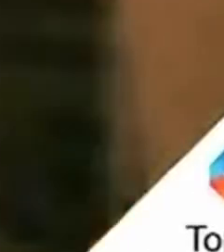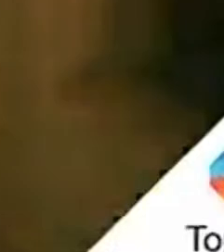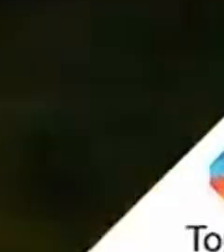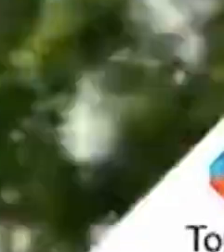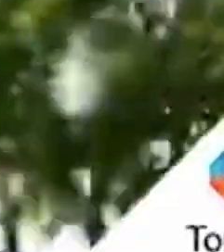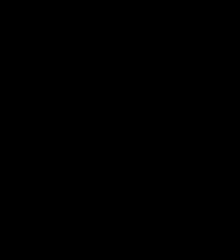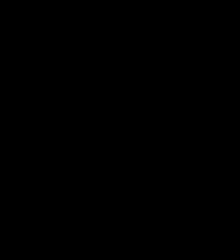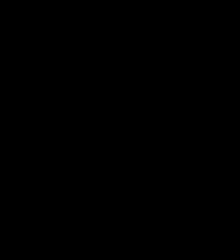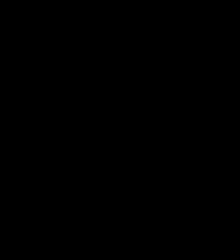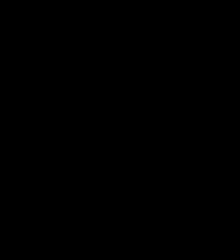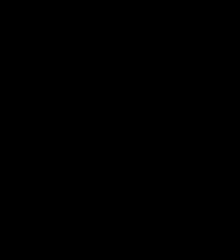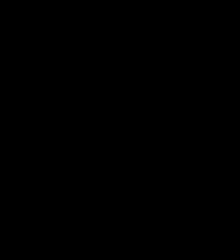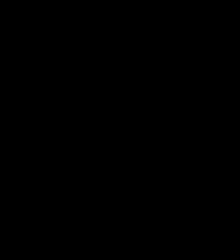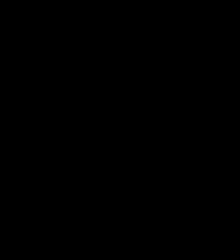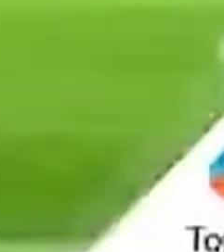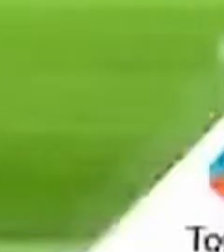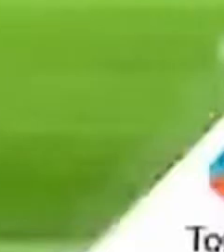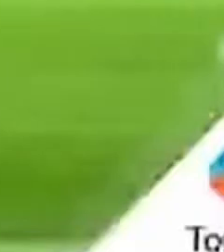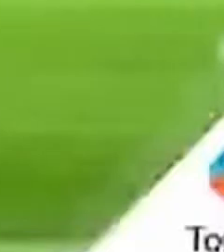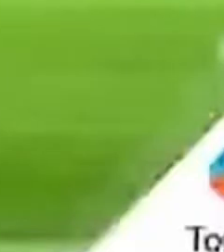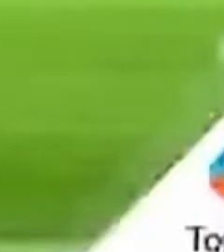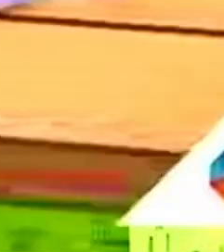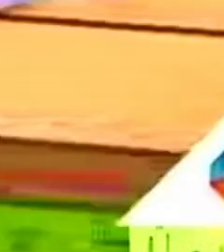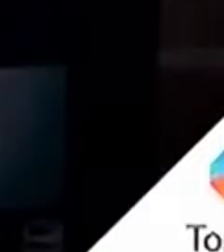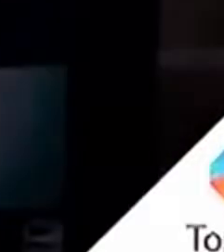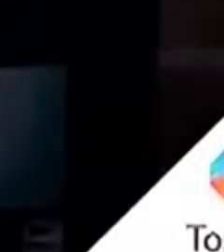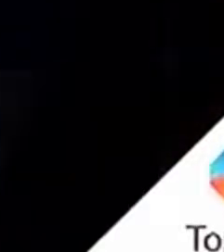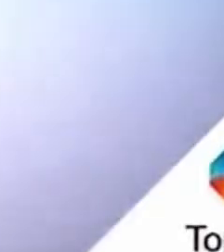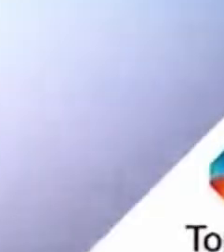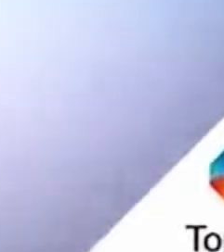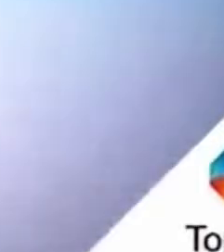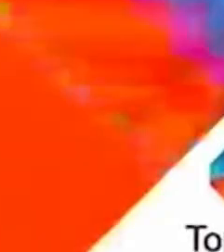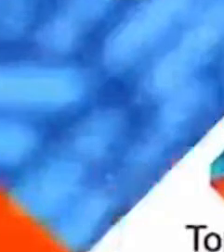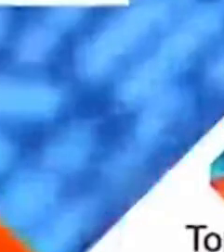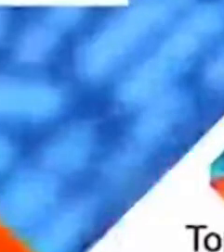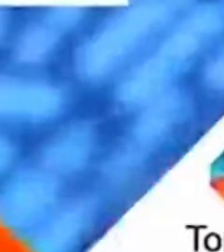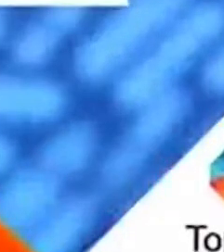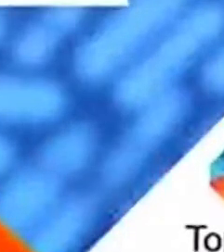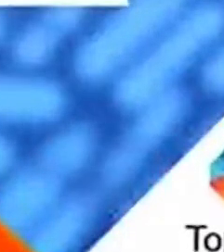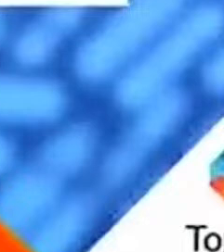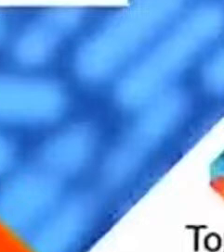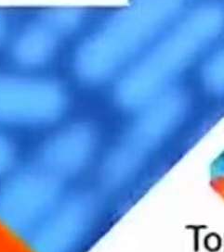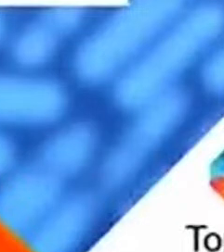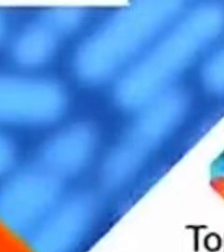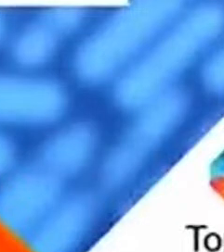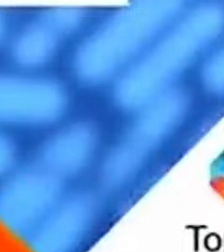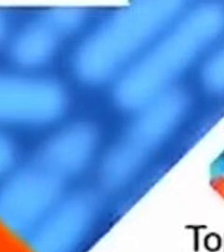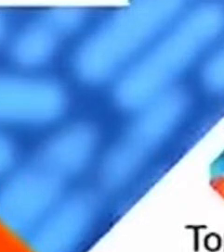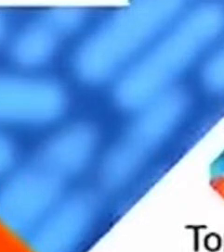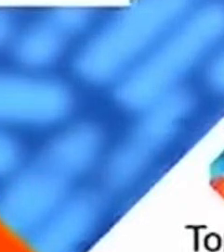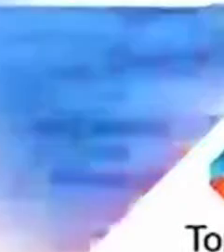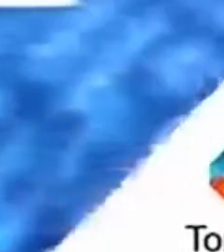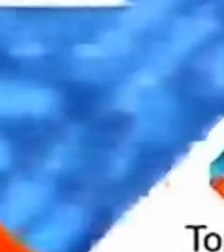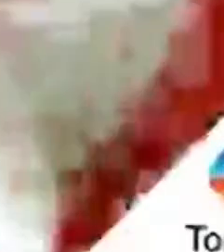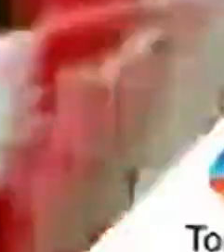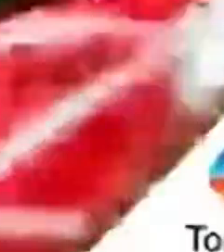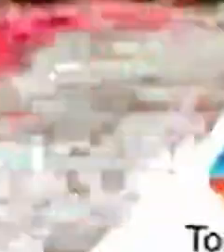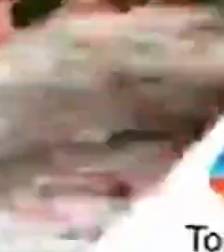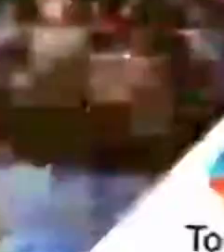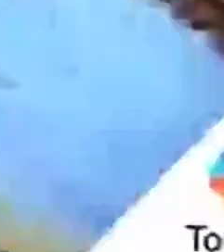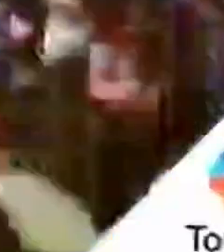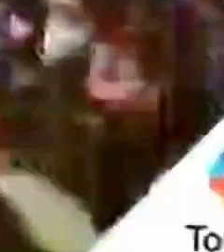About to get more exciting with on Top Star for an affordable price on the Antenna Classic OG